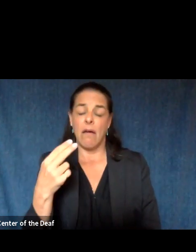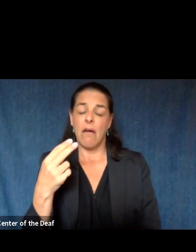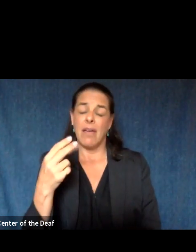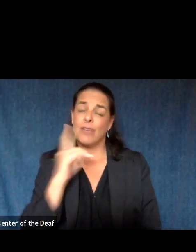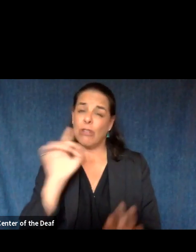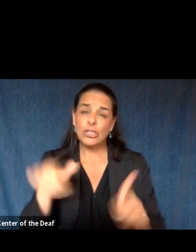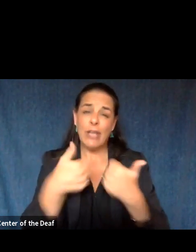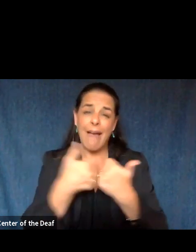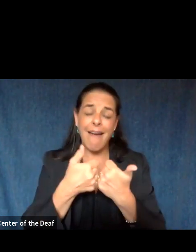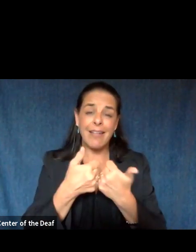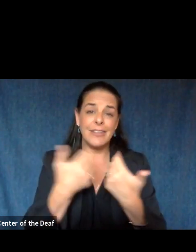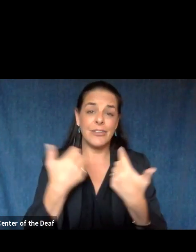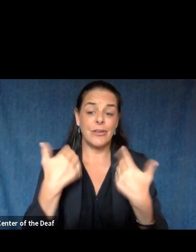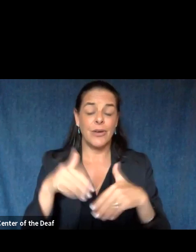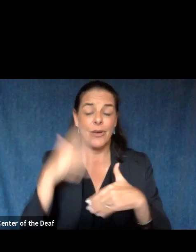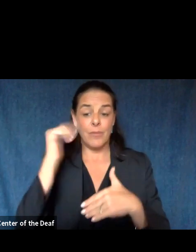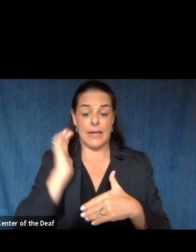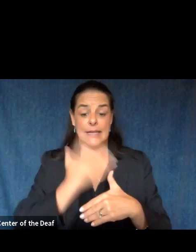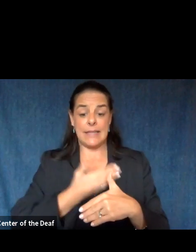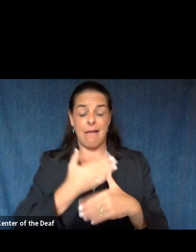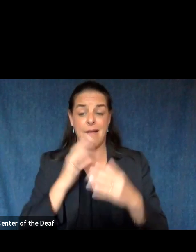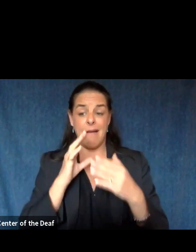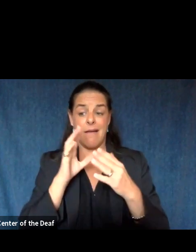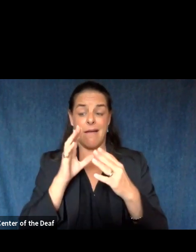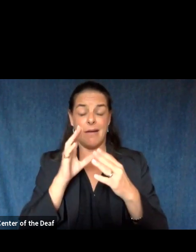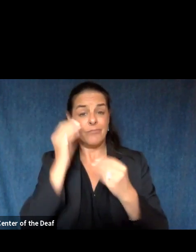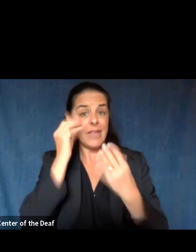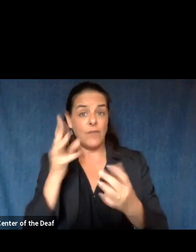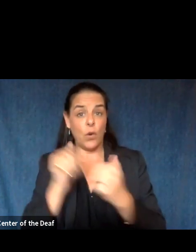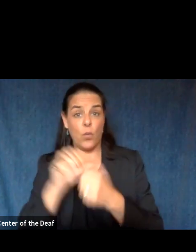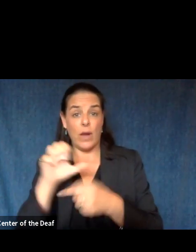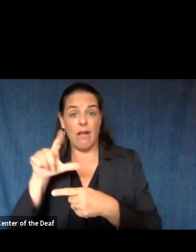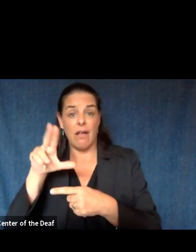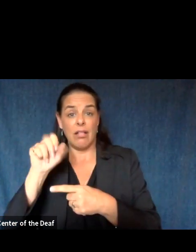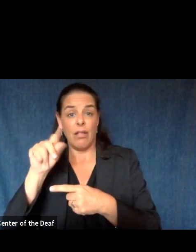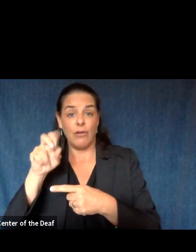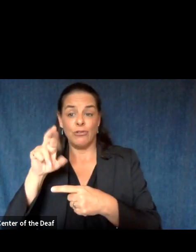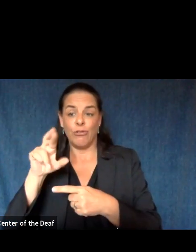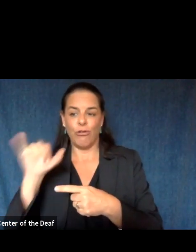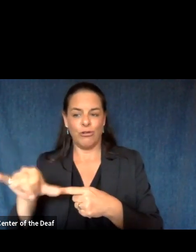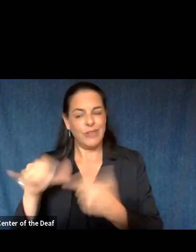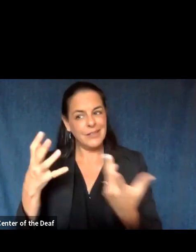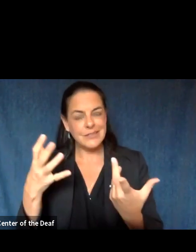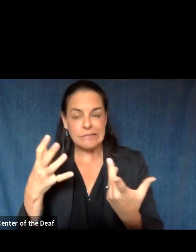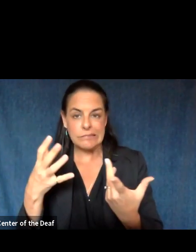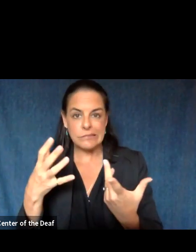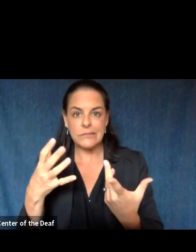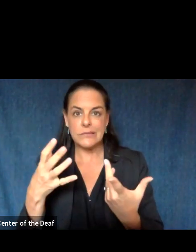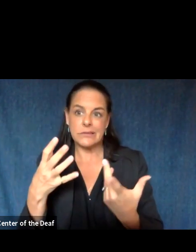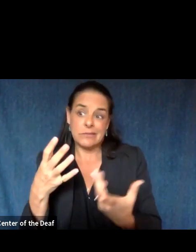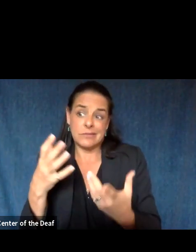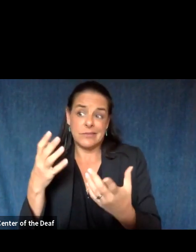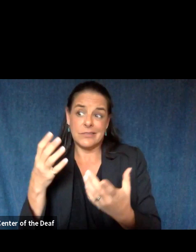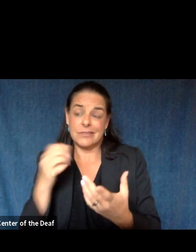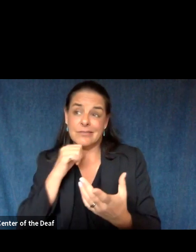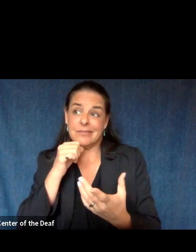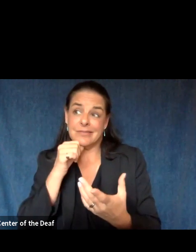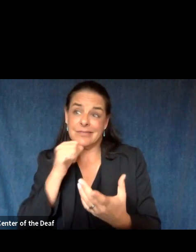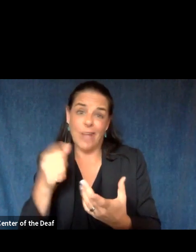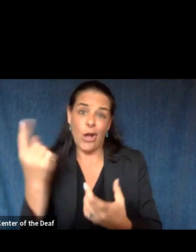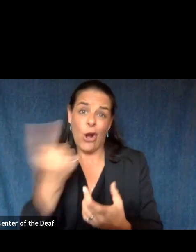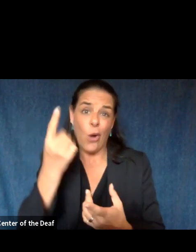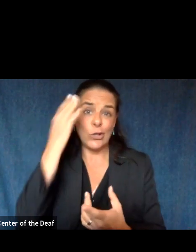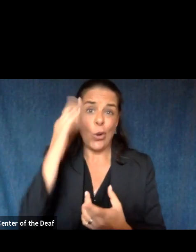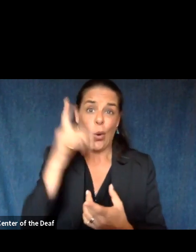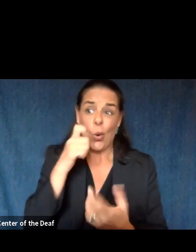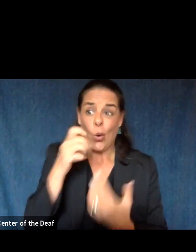information that we have to associate clusters is as good as the information we get. And you're not necessarily knowing the person who's standing next to you in the bar and all of those things